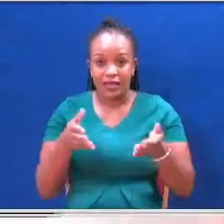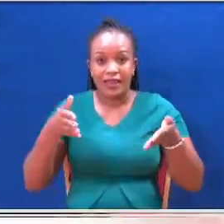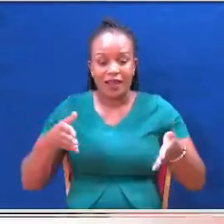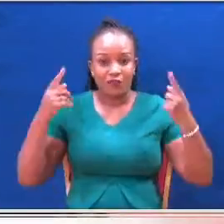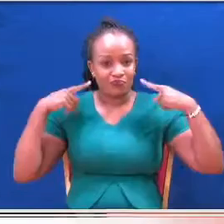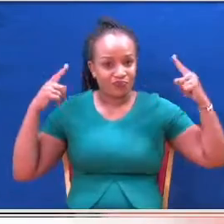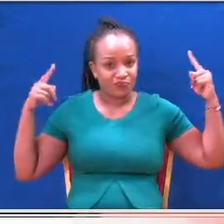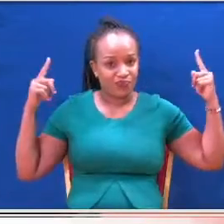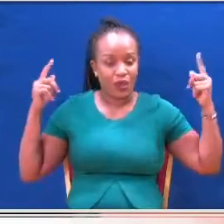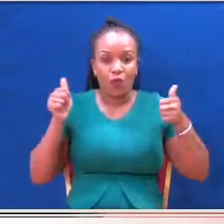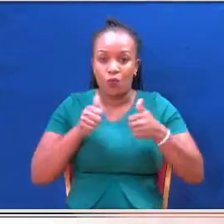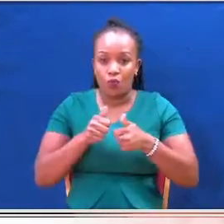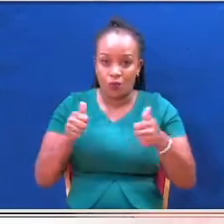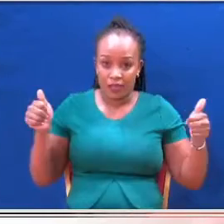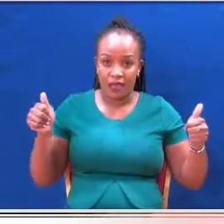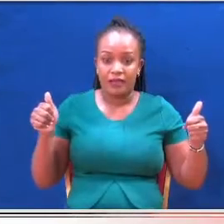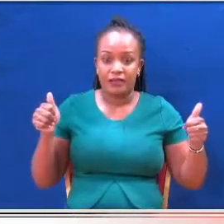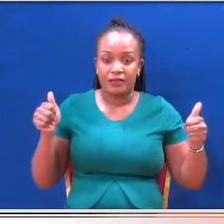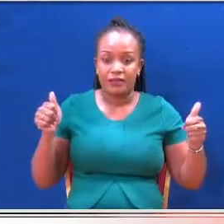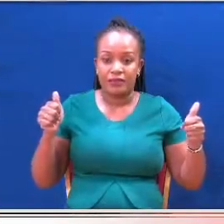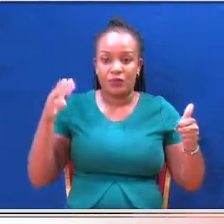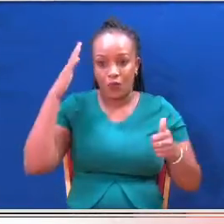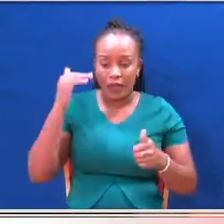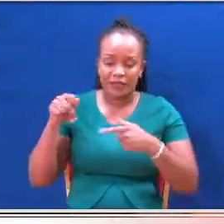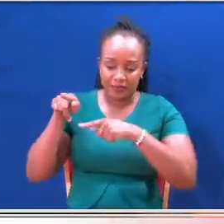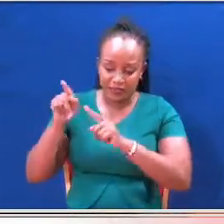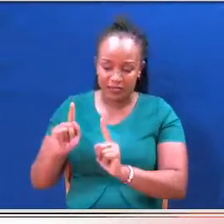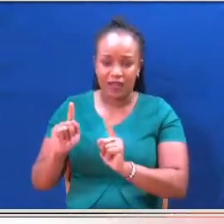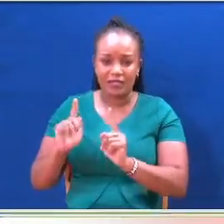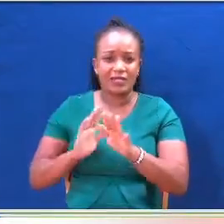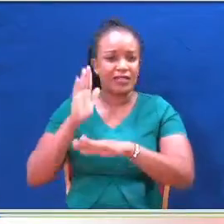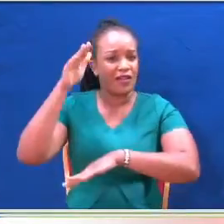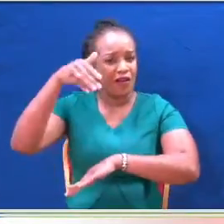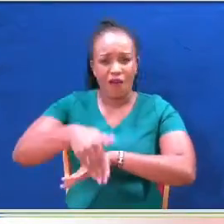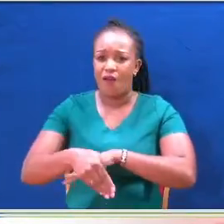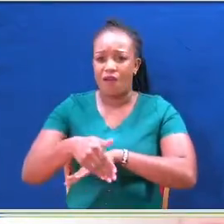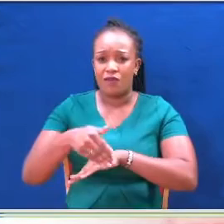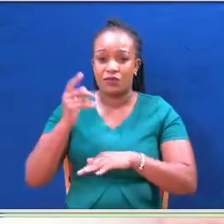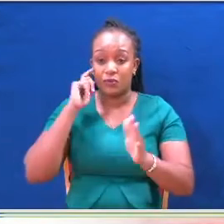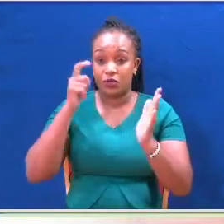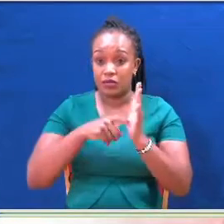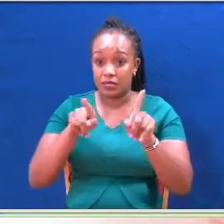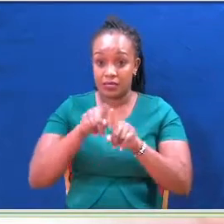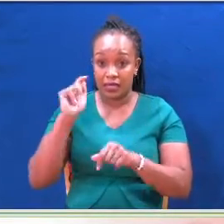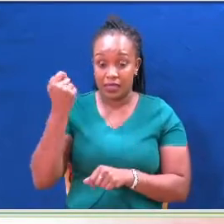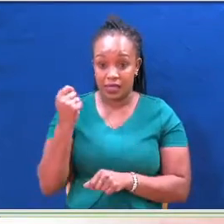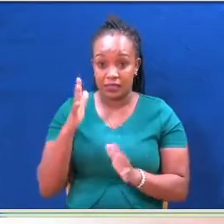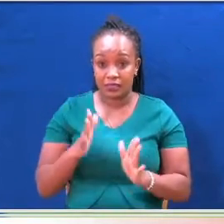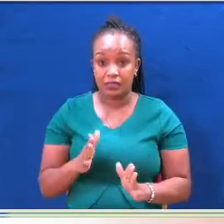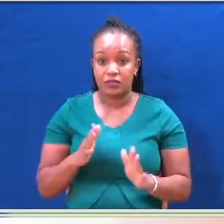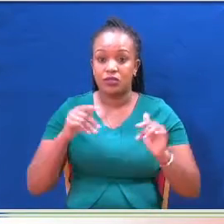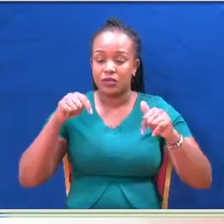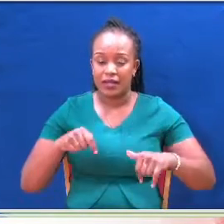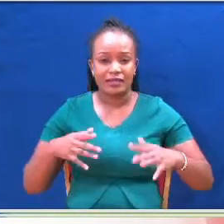earn what has been termed as long overdue recognition as Kenyans. So right now, it's a great